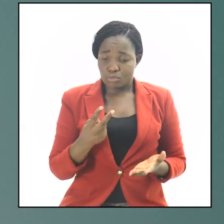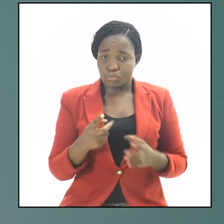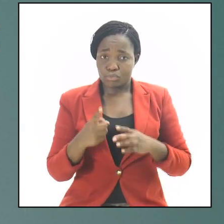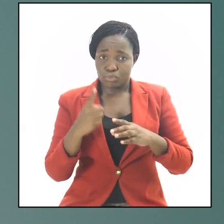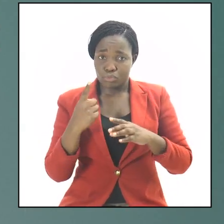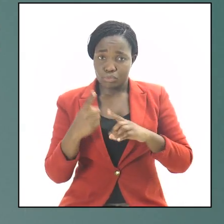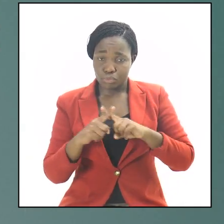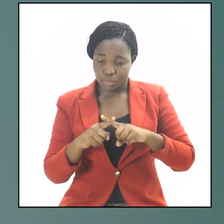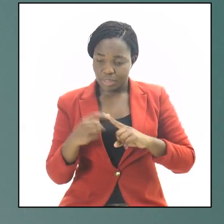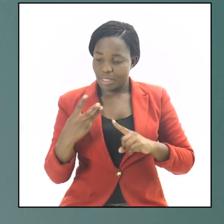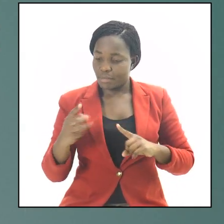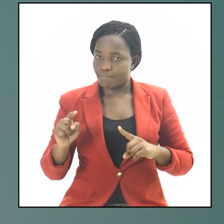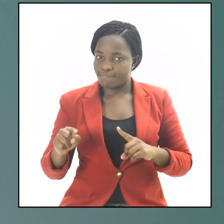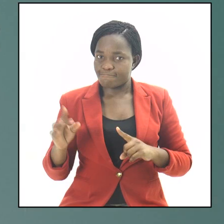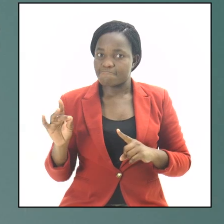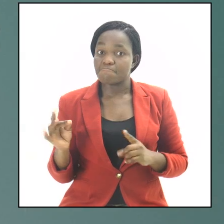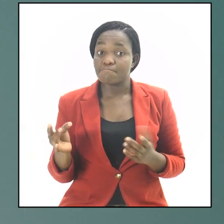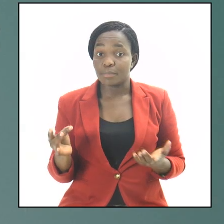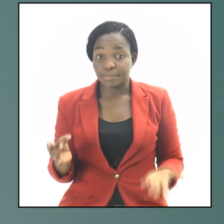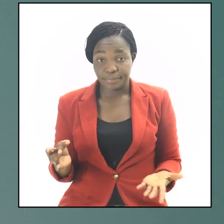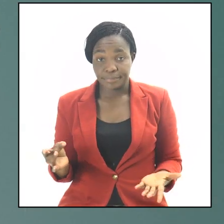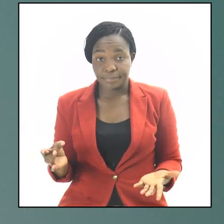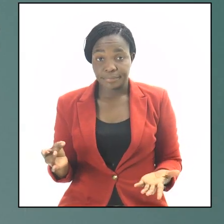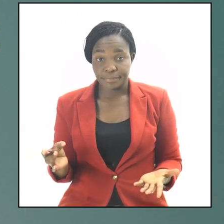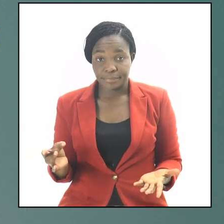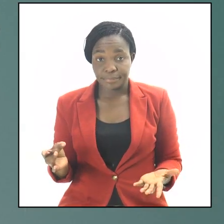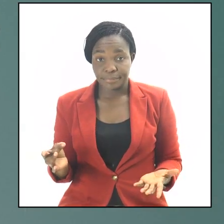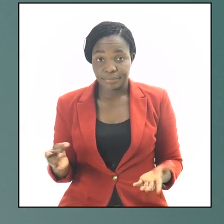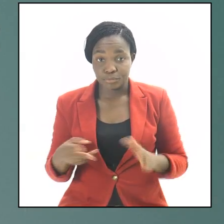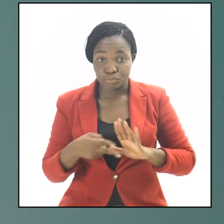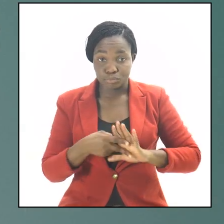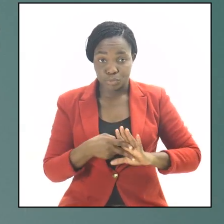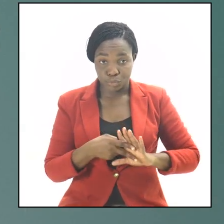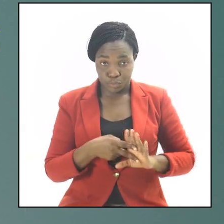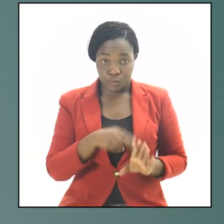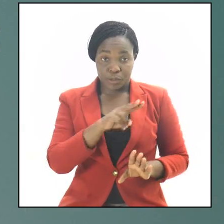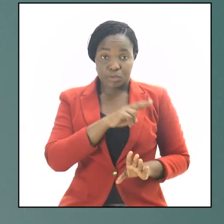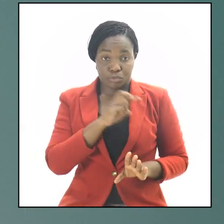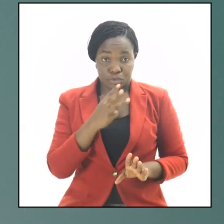6.2 times 3.8 is